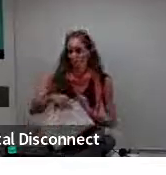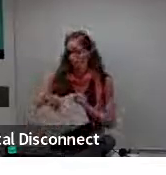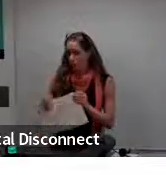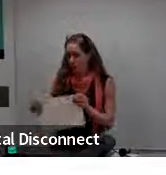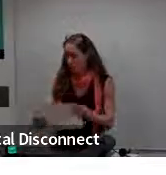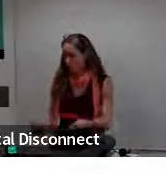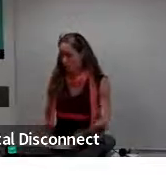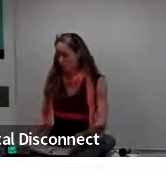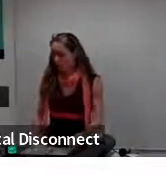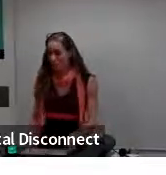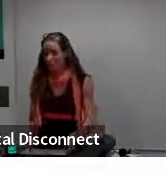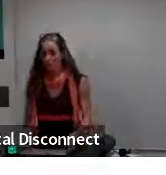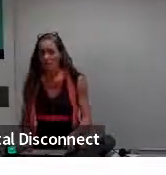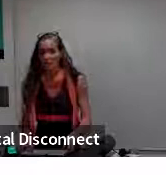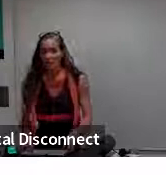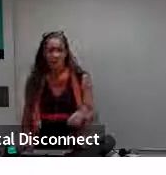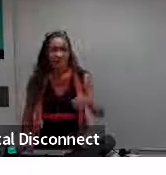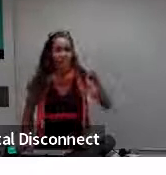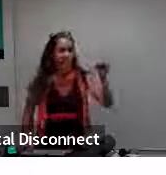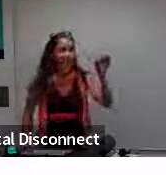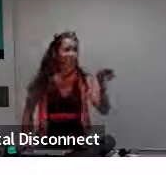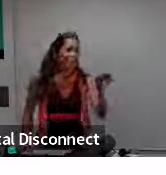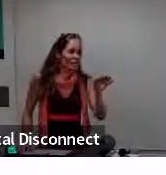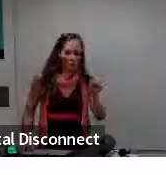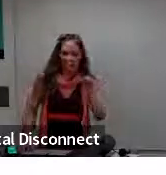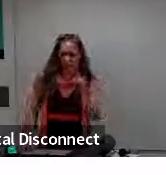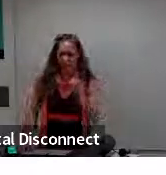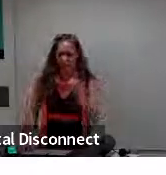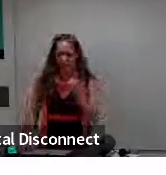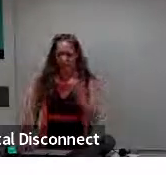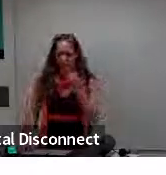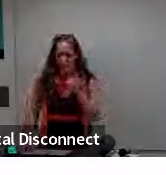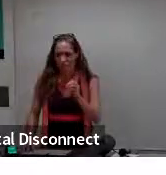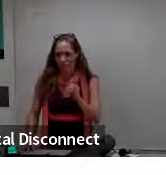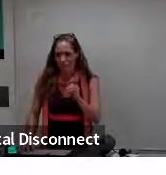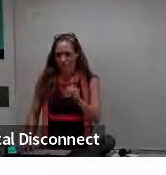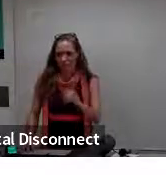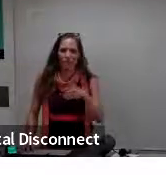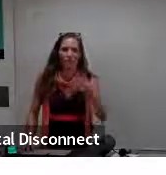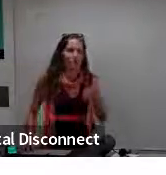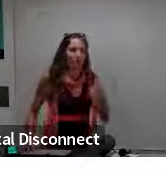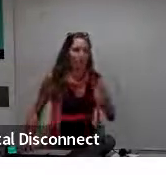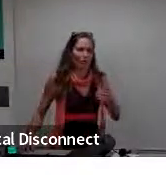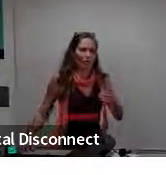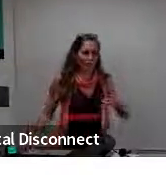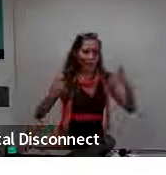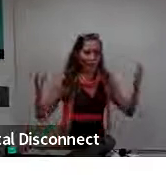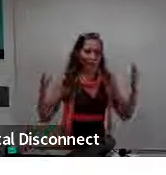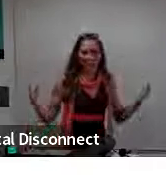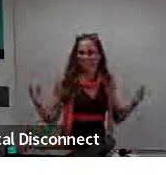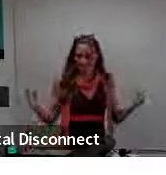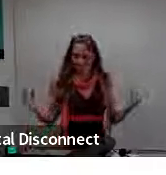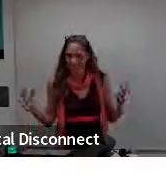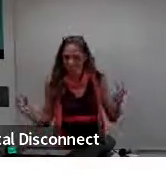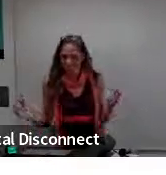enough, what some of the research seems to be suggesting is that it's mainly the privileged who live in these echo chambers, because the underprivileged, they will